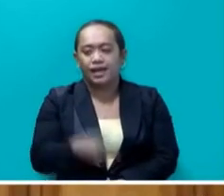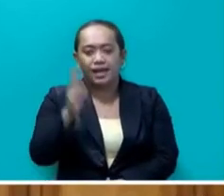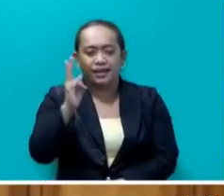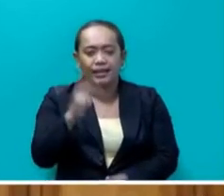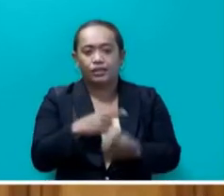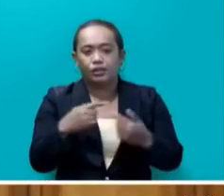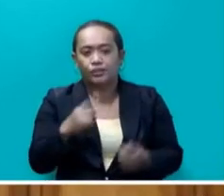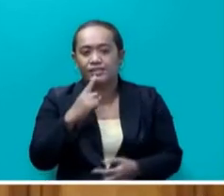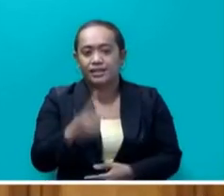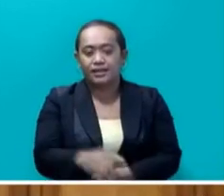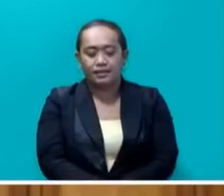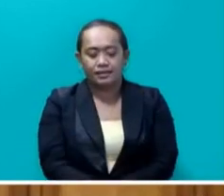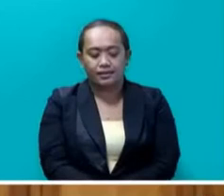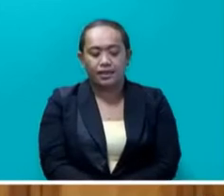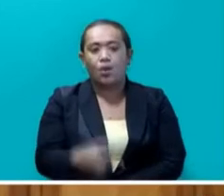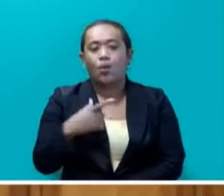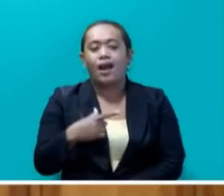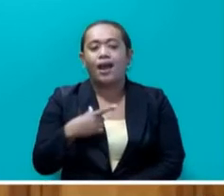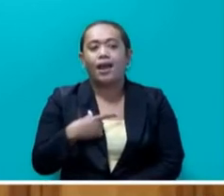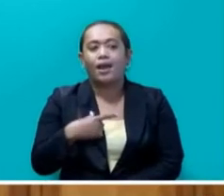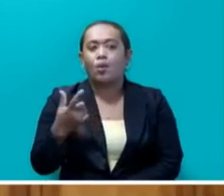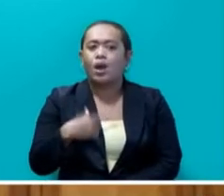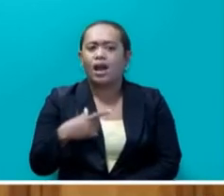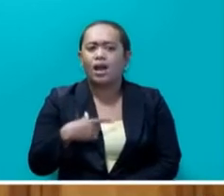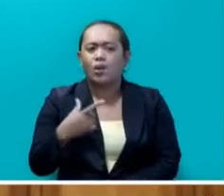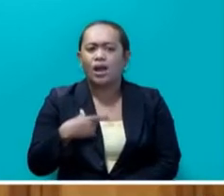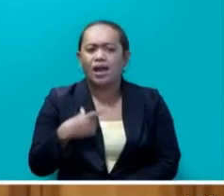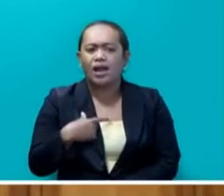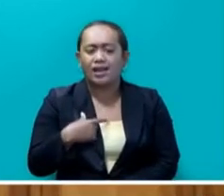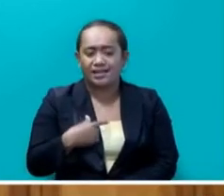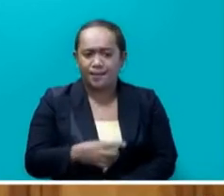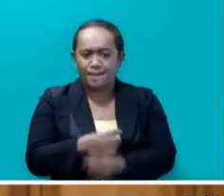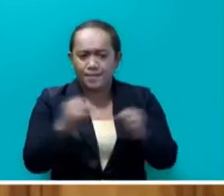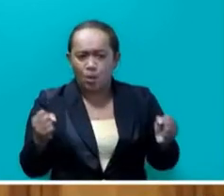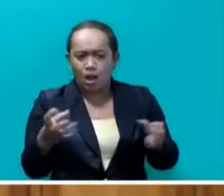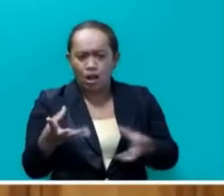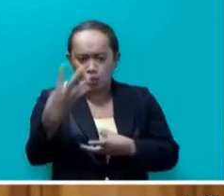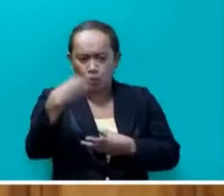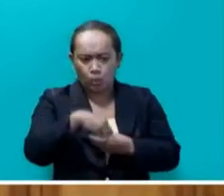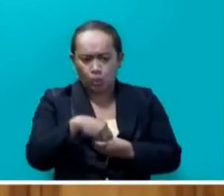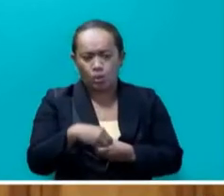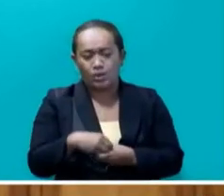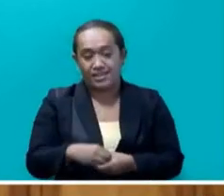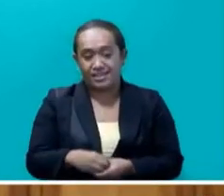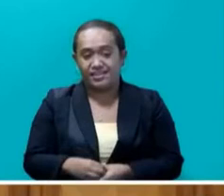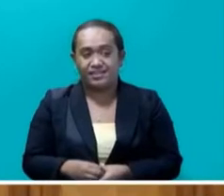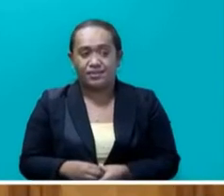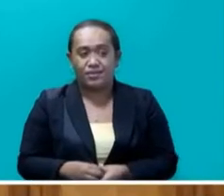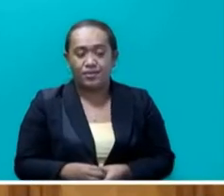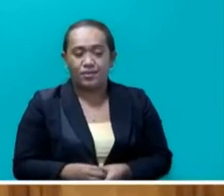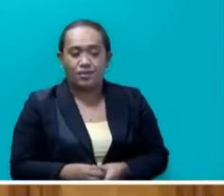say, why the consolidation of powers into one minister,